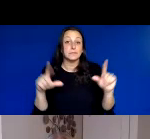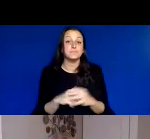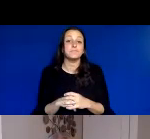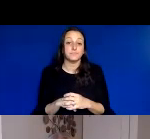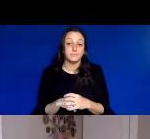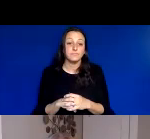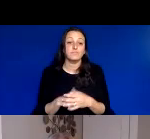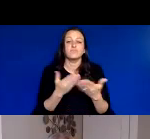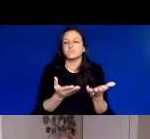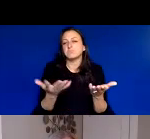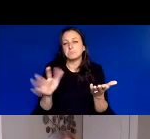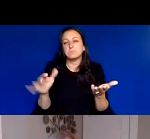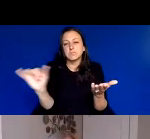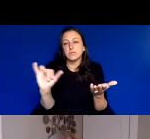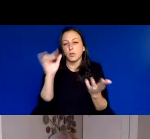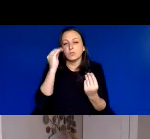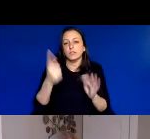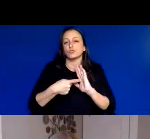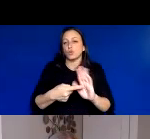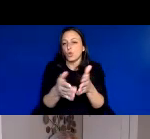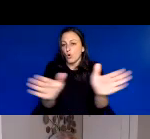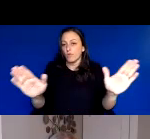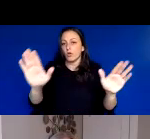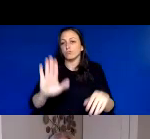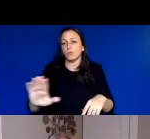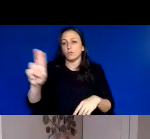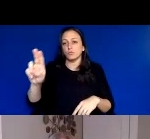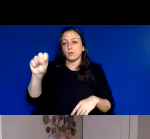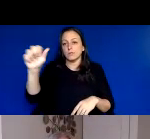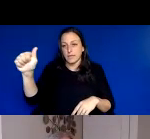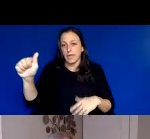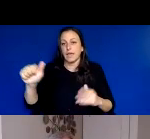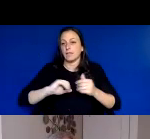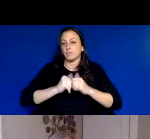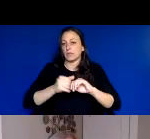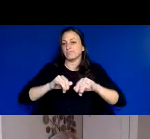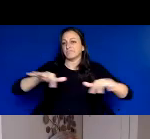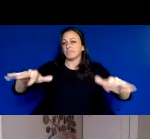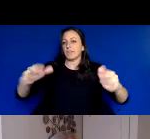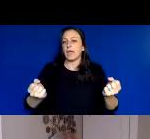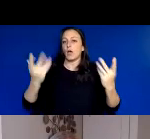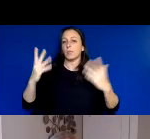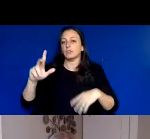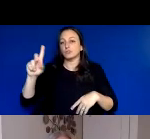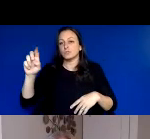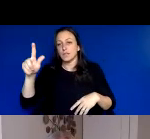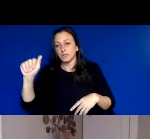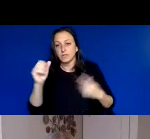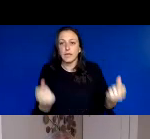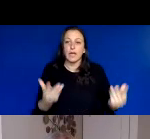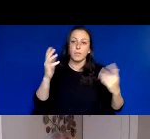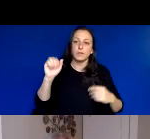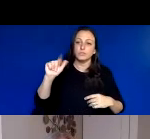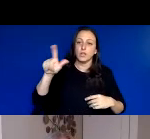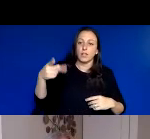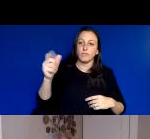Here's similar data showing you overall national data and the overall distribution or proportion of these variants that are being seen across the